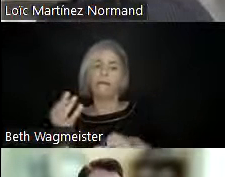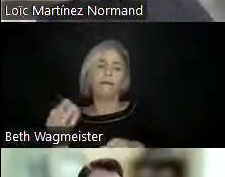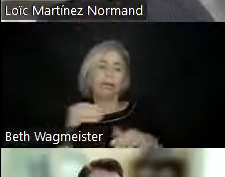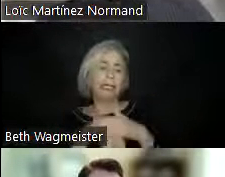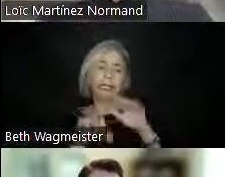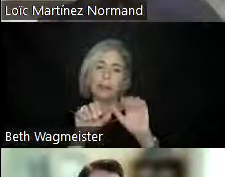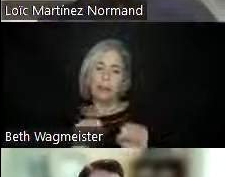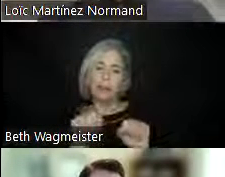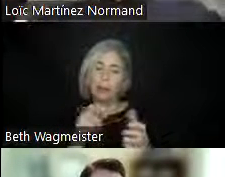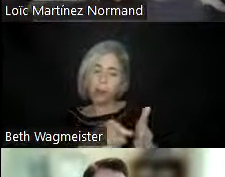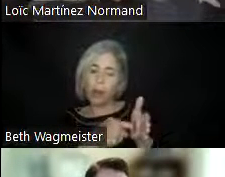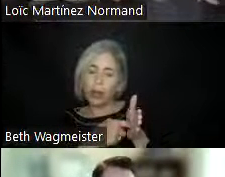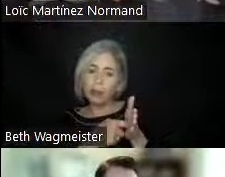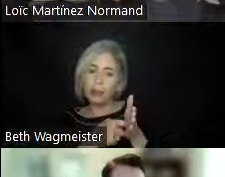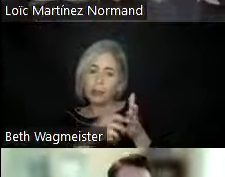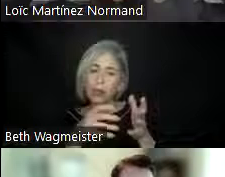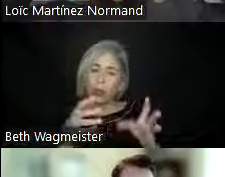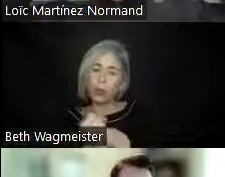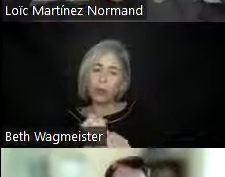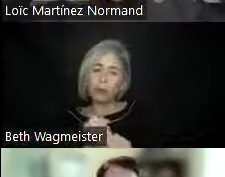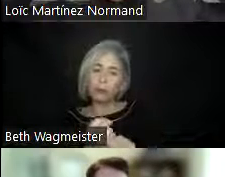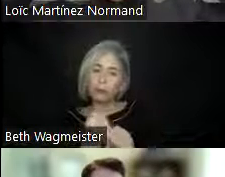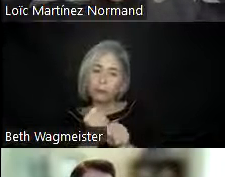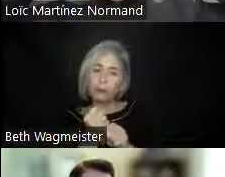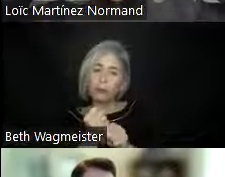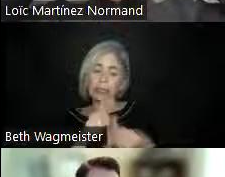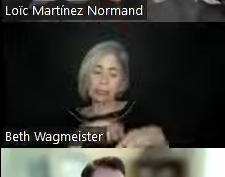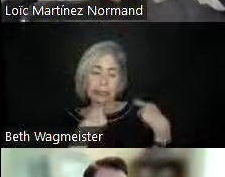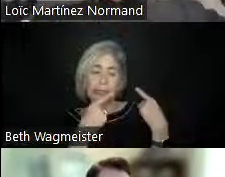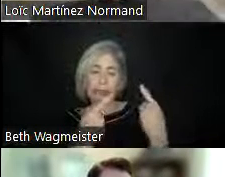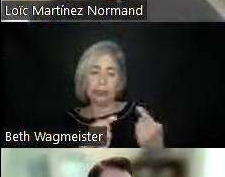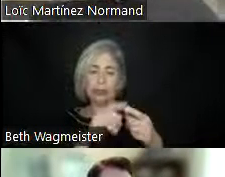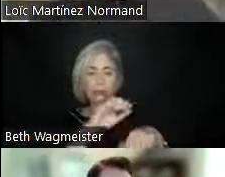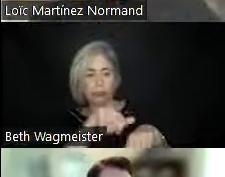accessibility requirements in procurement since the directive entered into force.